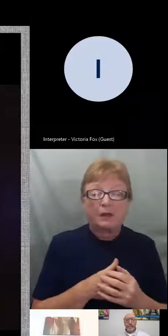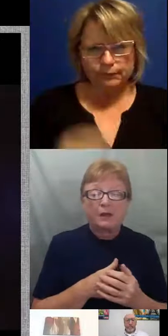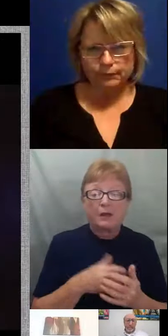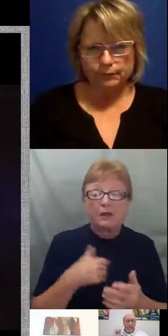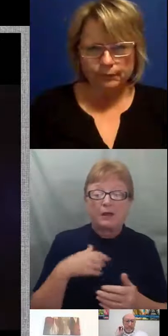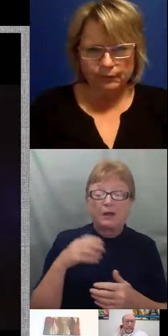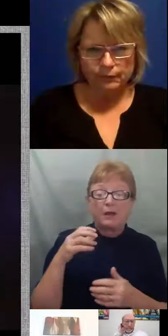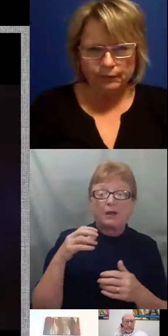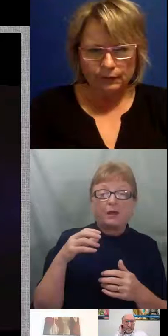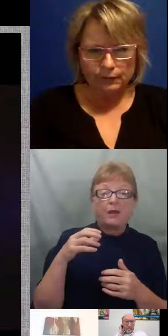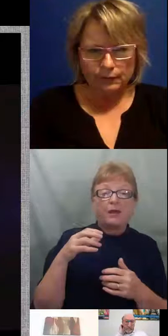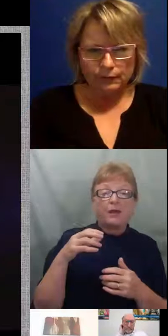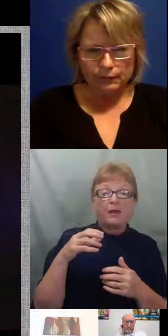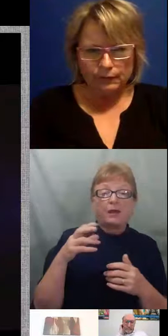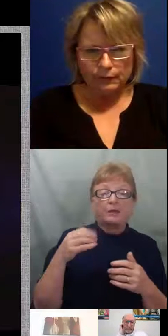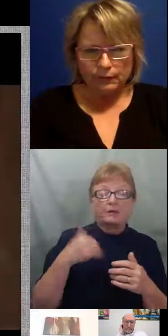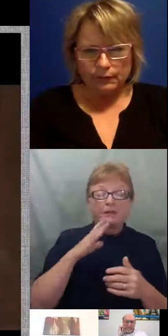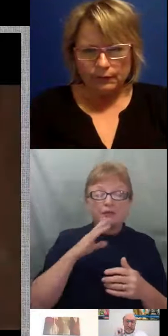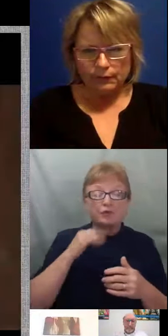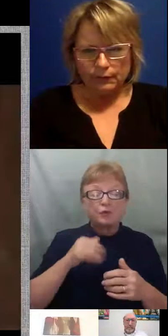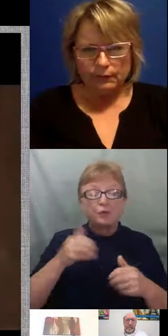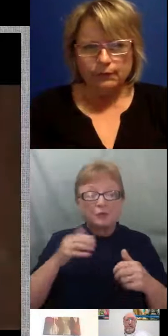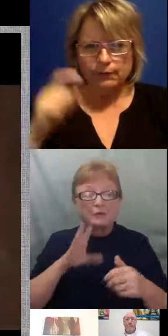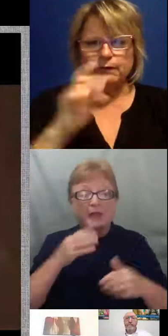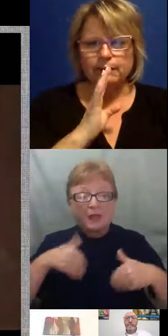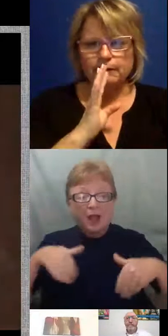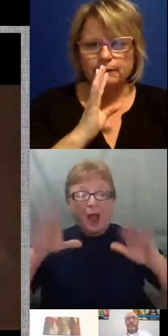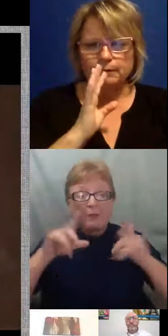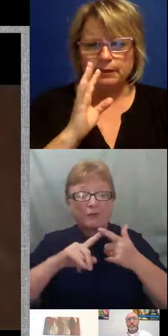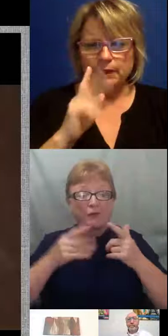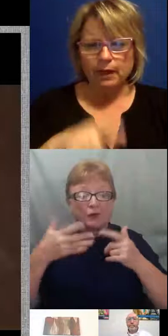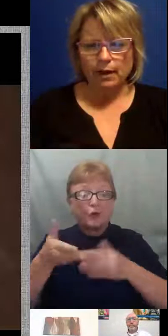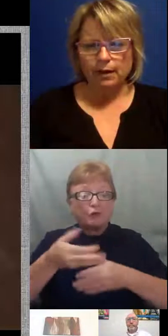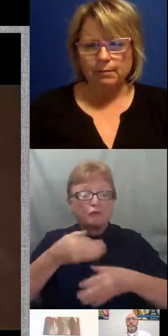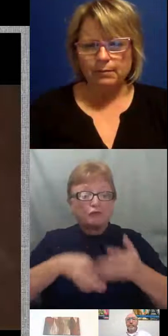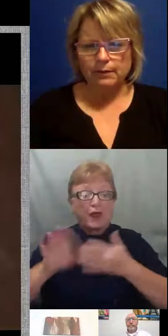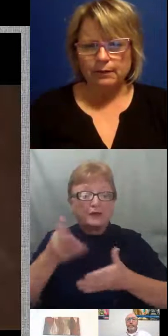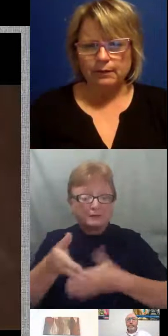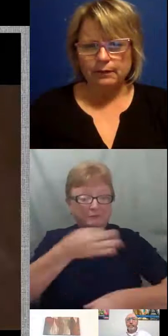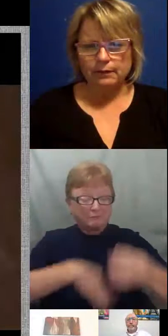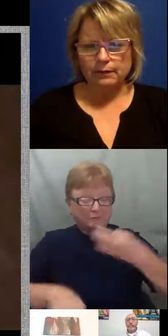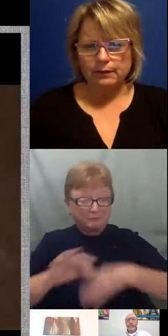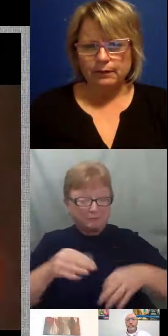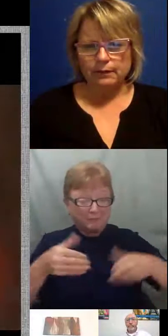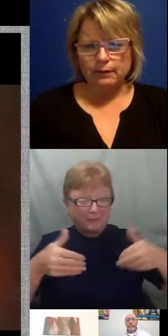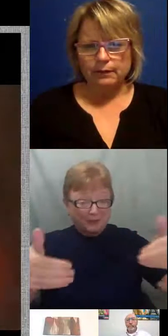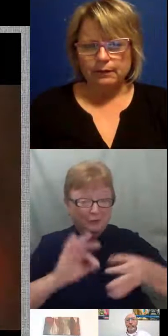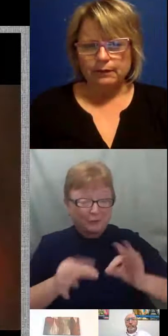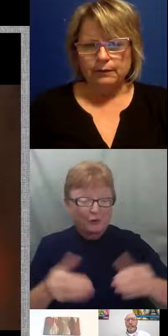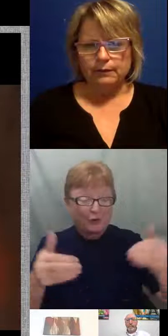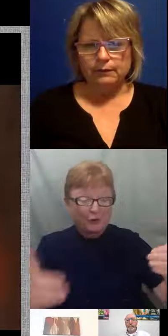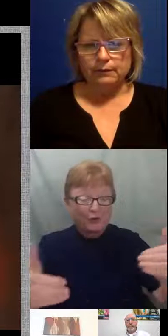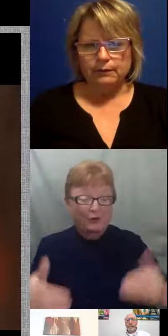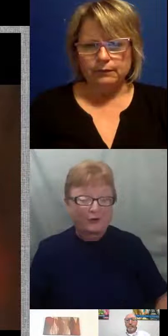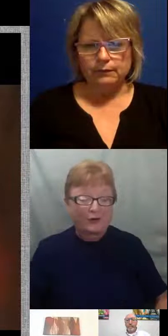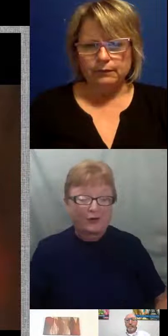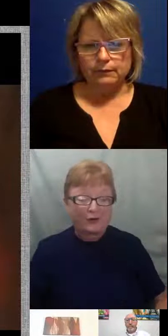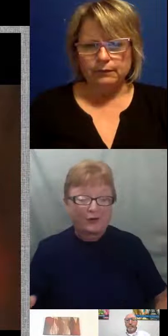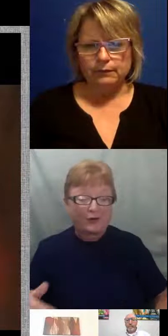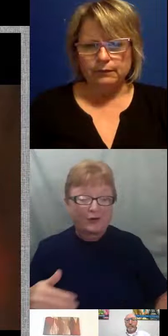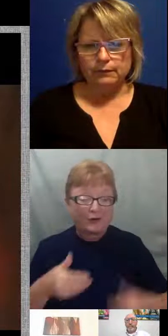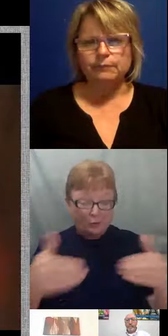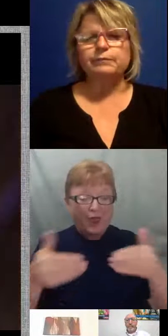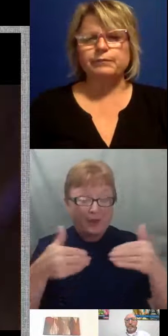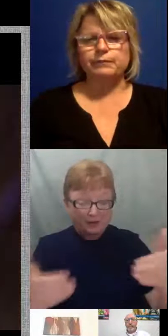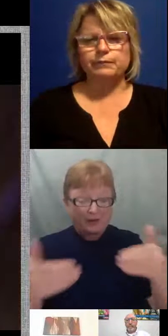Self-advocacy means to speak up. Speaking up for your rights, no matter what the issue or the concern is. To speak for oneself and speak